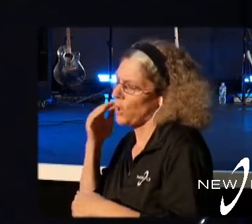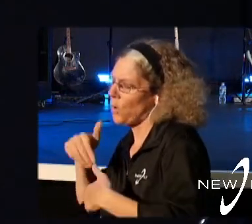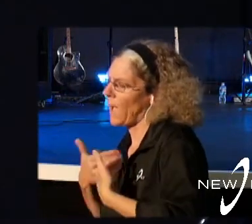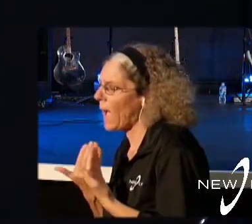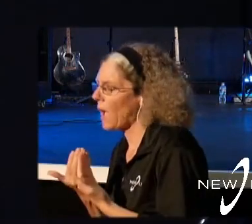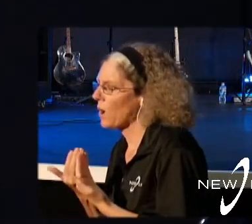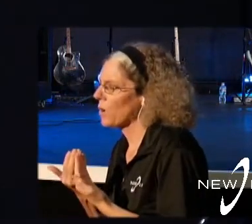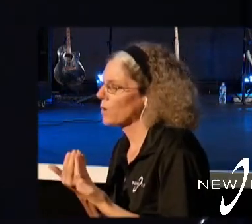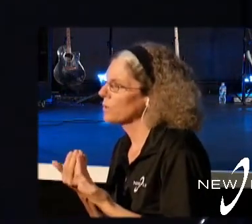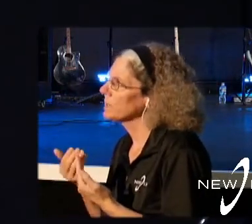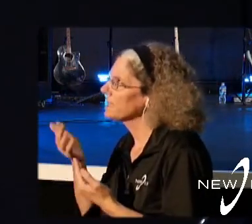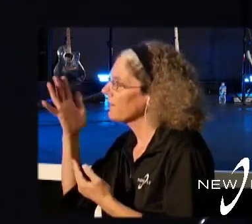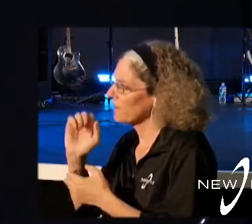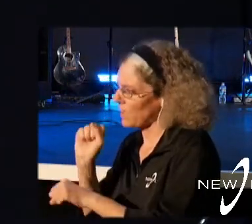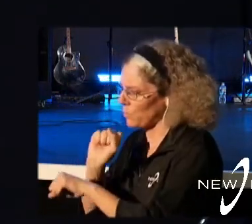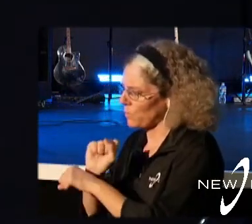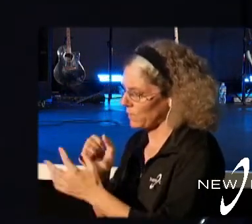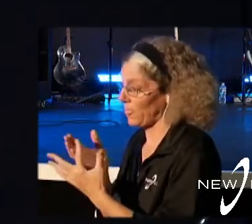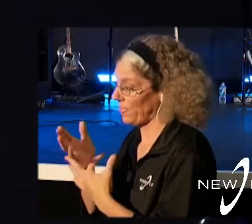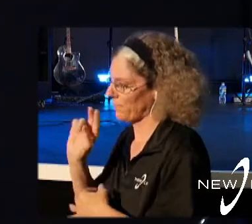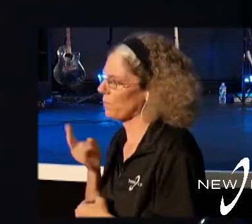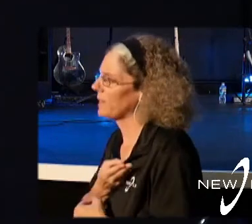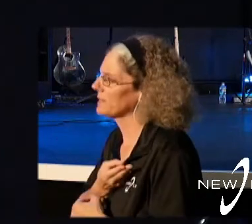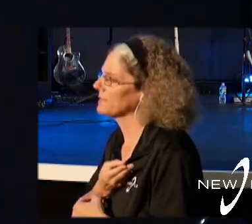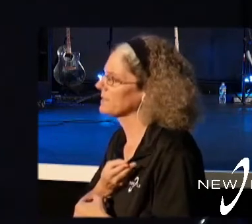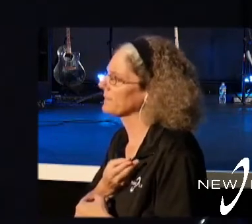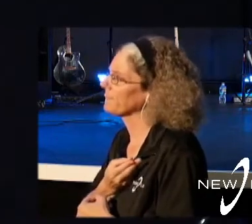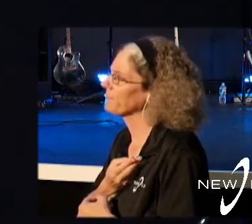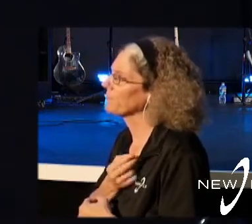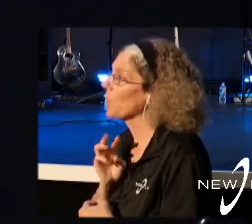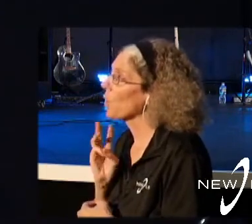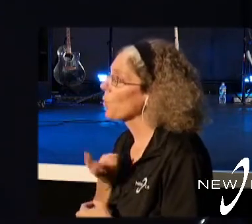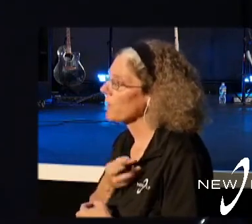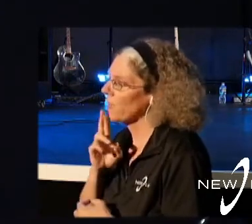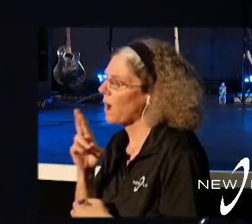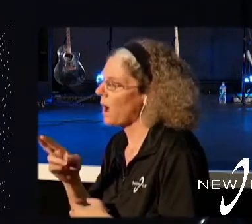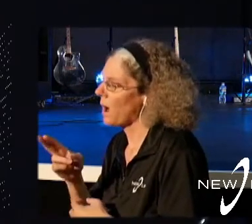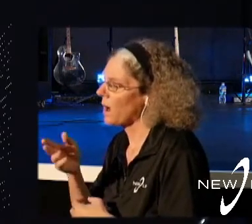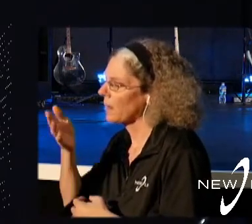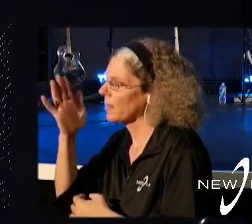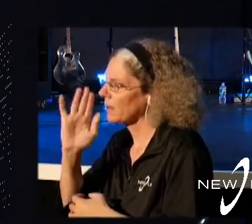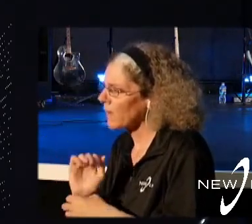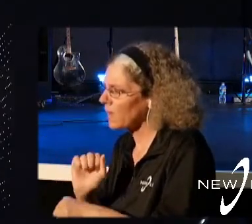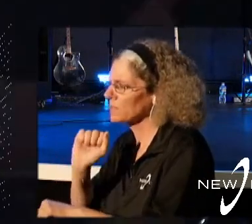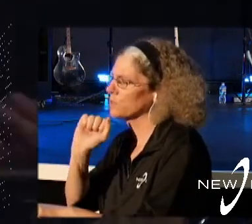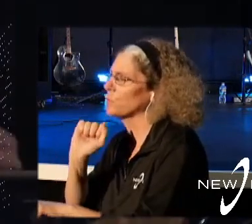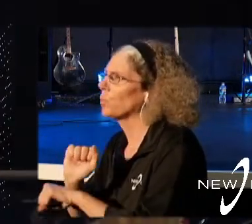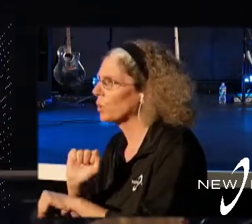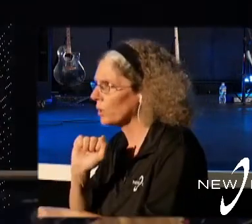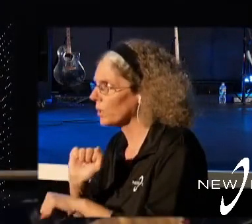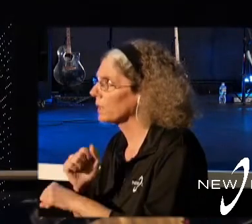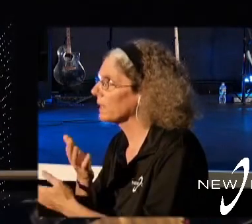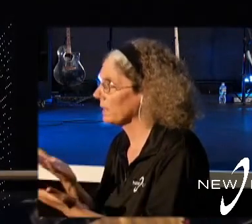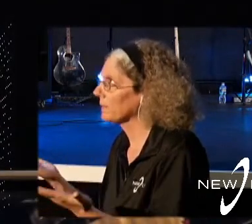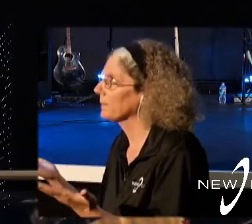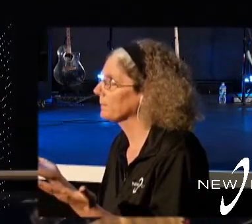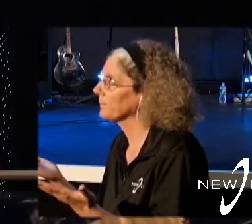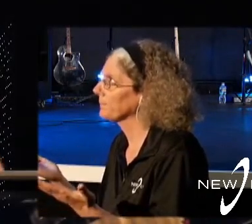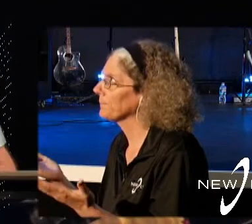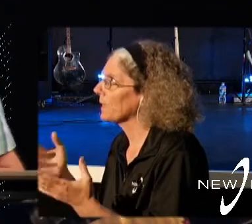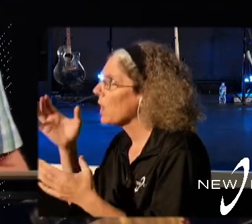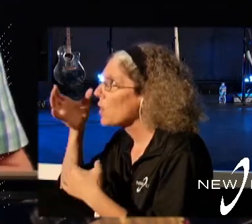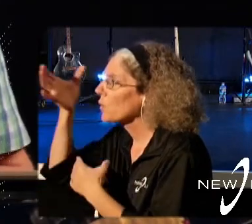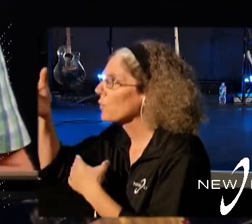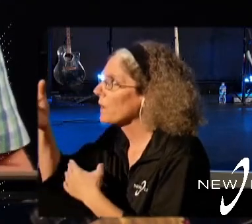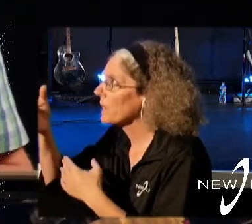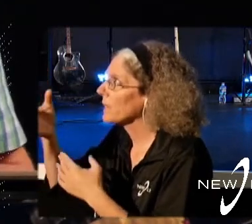2, verse 10 says this, "For we are God's handiwork." Another translation says, "His masterpiece,